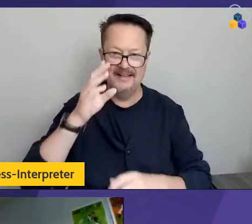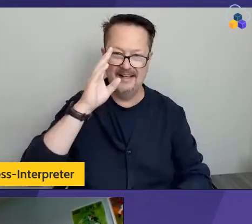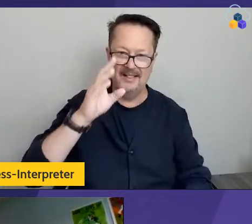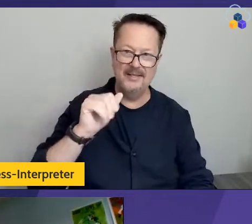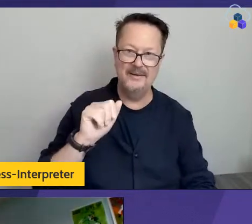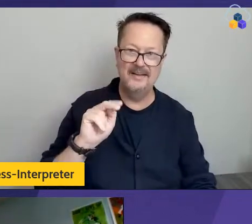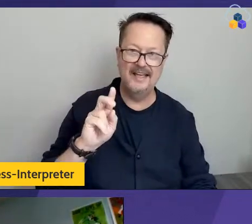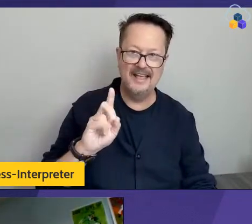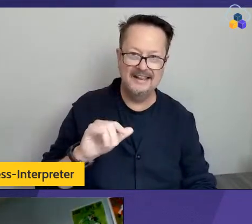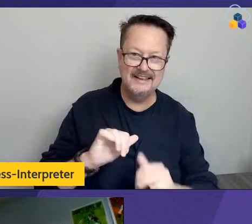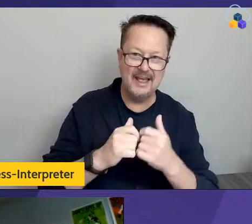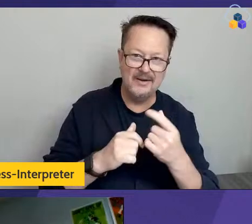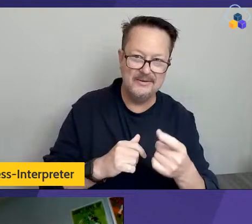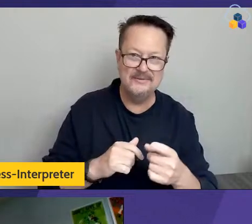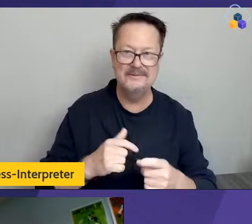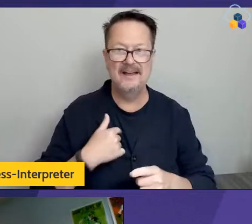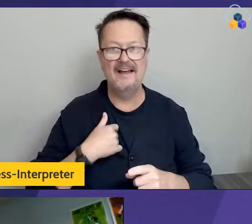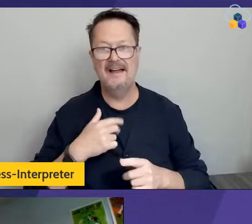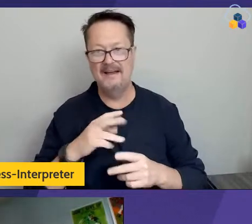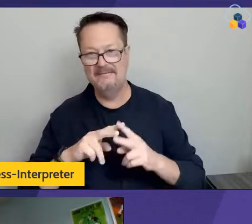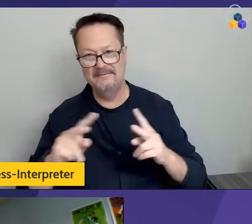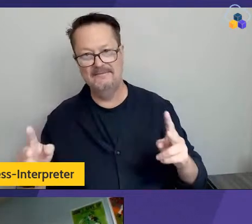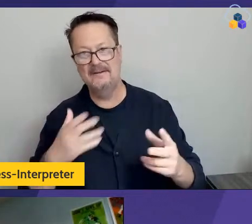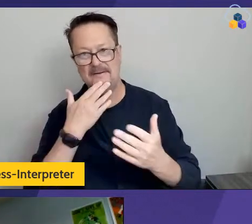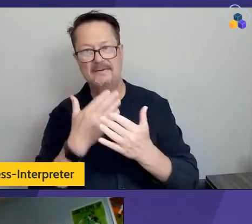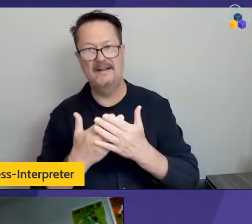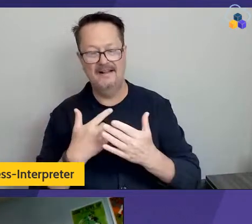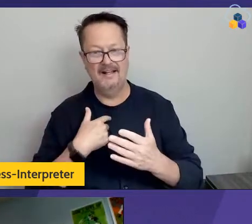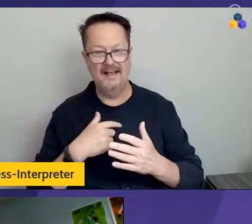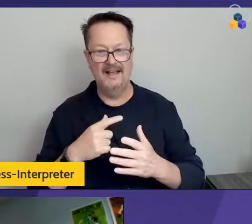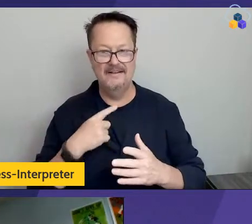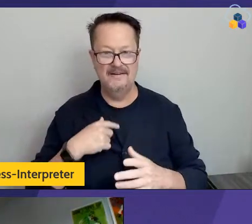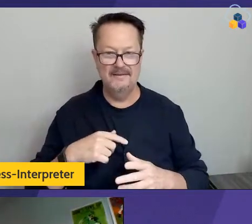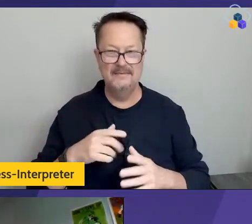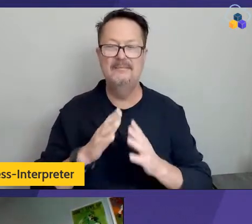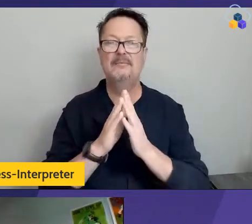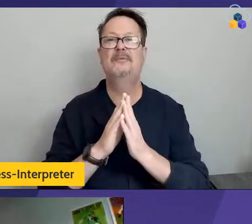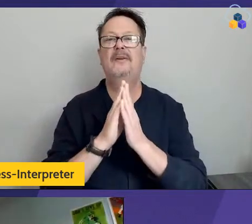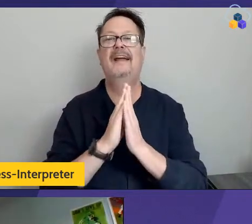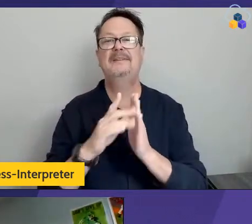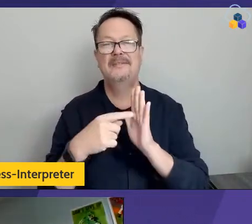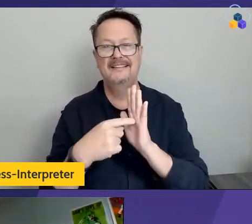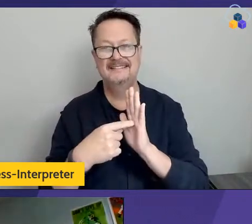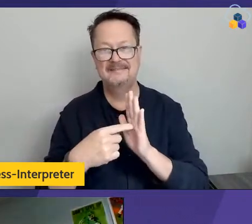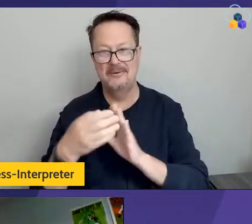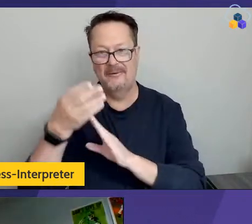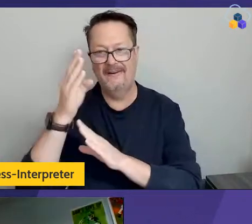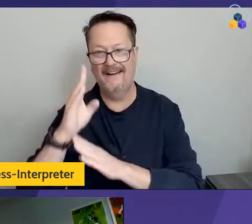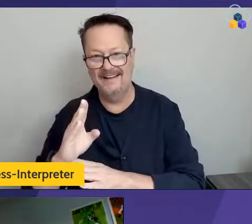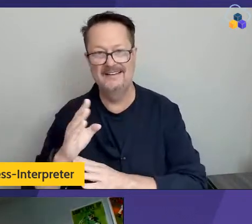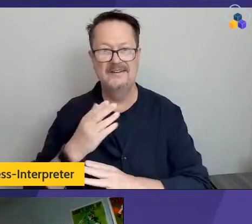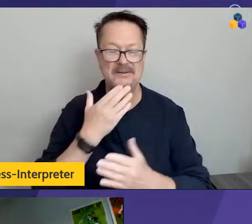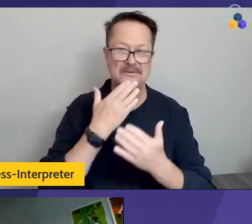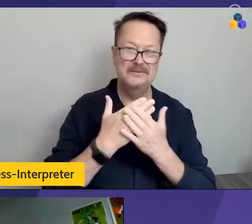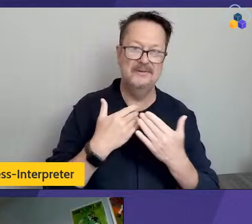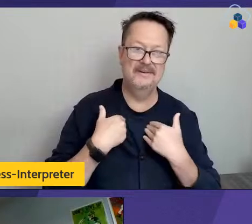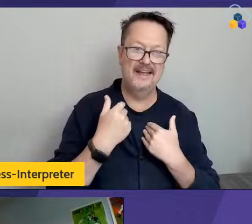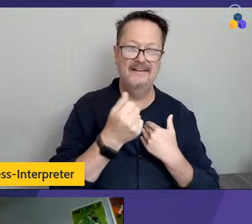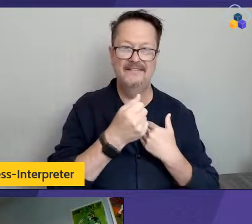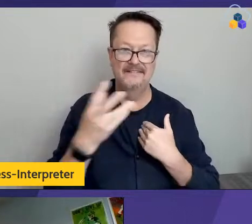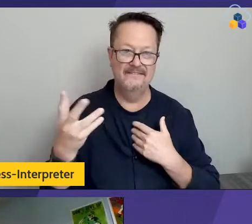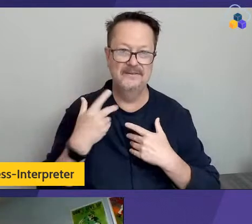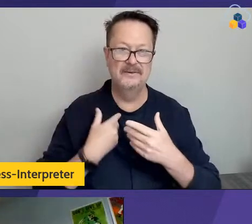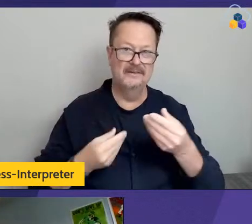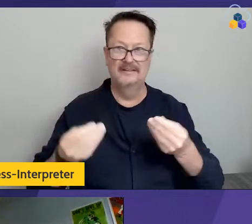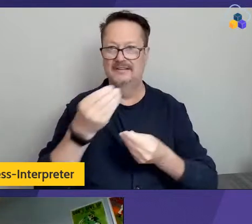How are you doing? I'm very well. I've been praying to the demo gods. Good. We have a couple of candles here light